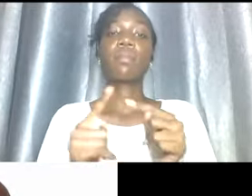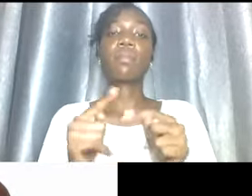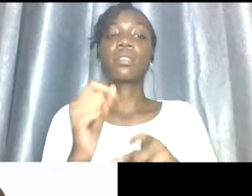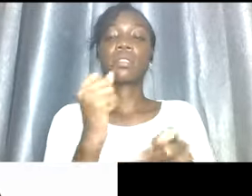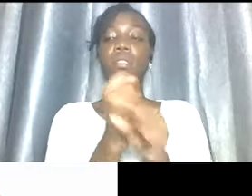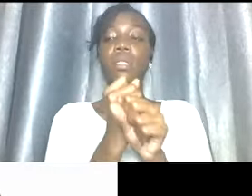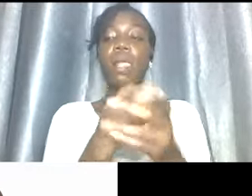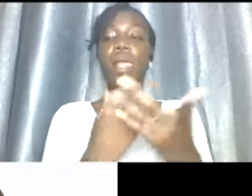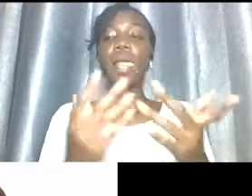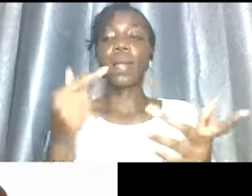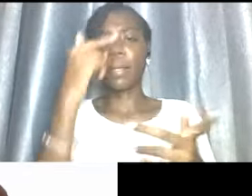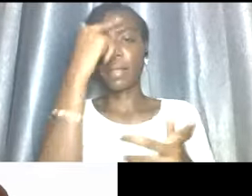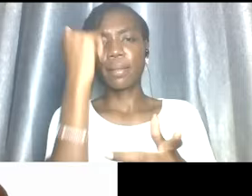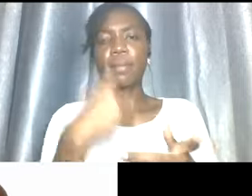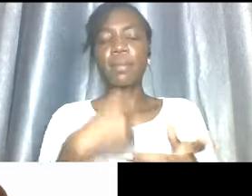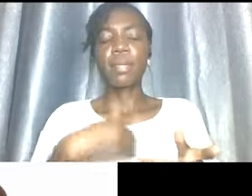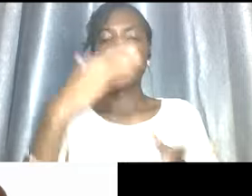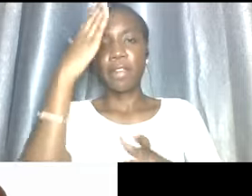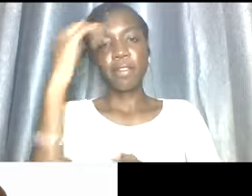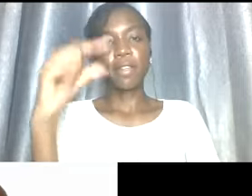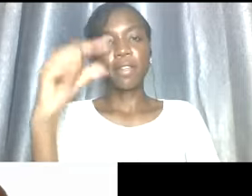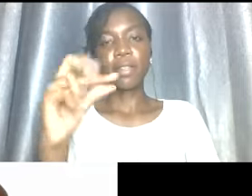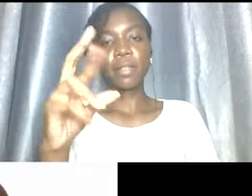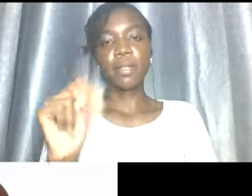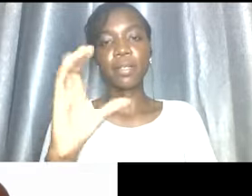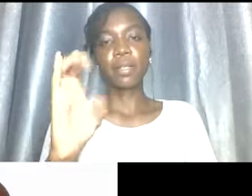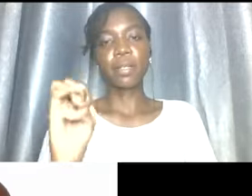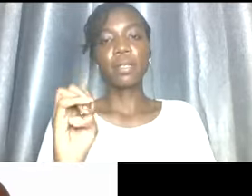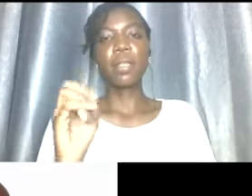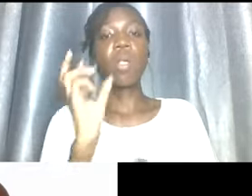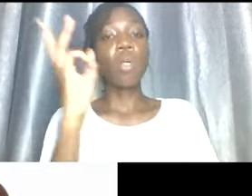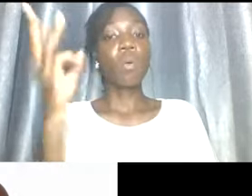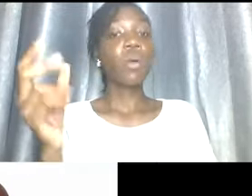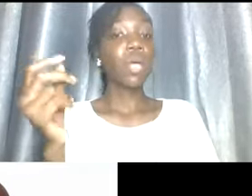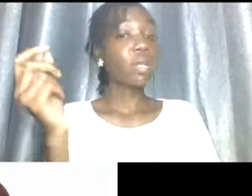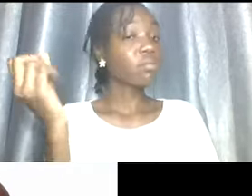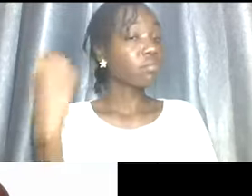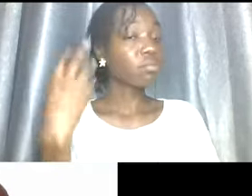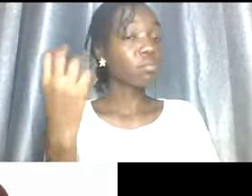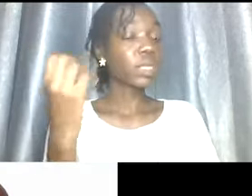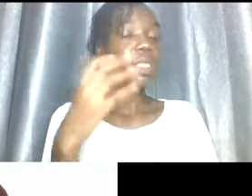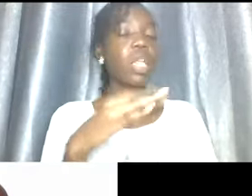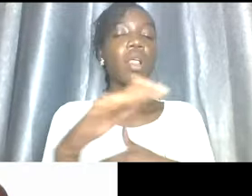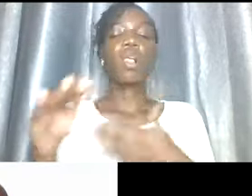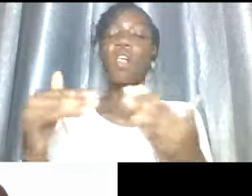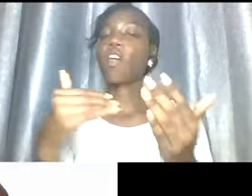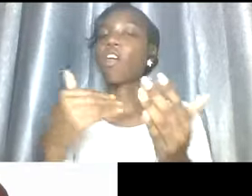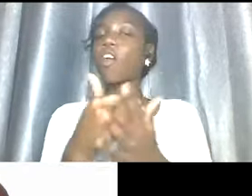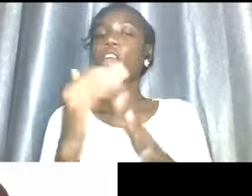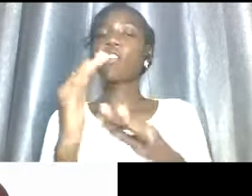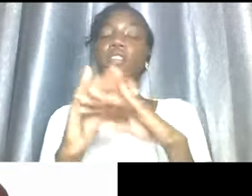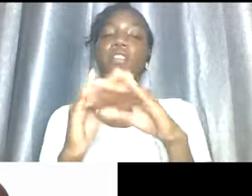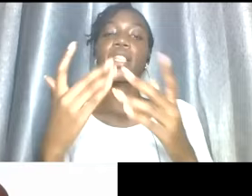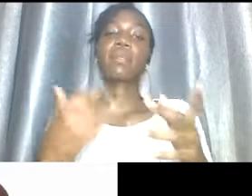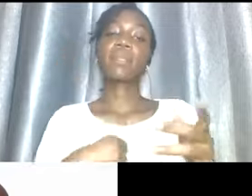I know Grace will listen to all of the good things that I'm saying, even though my voice may be heavy and